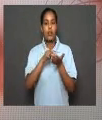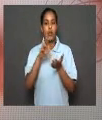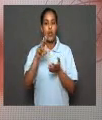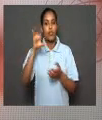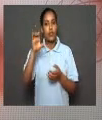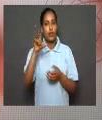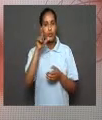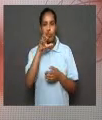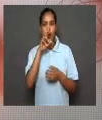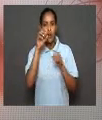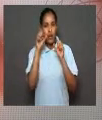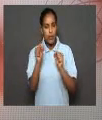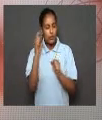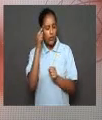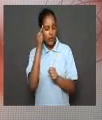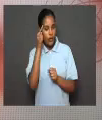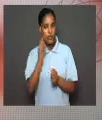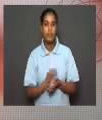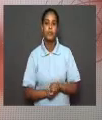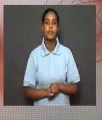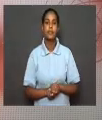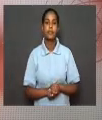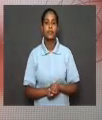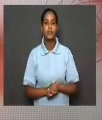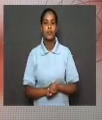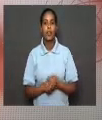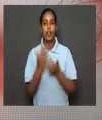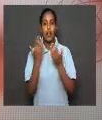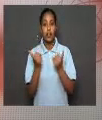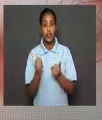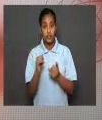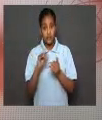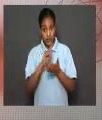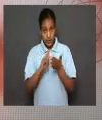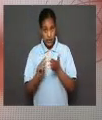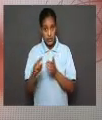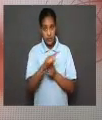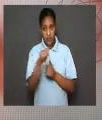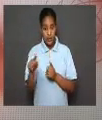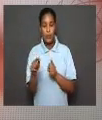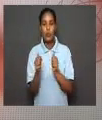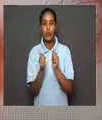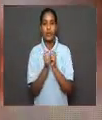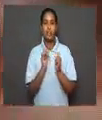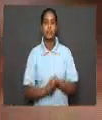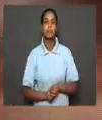forces you were able to think of. Let us list them together.